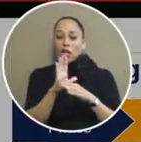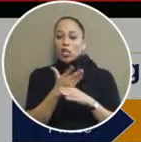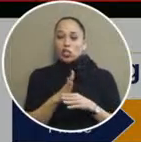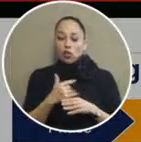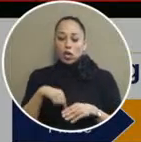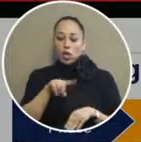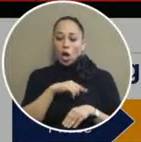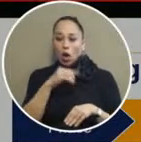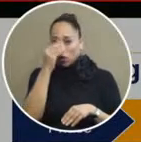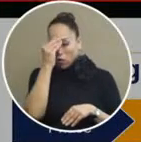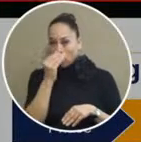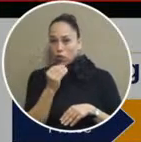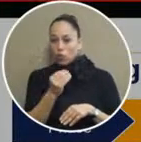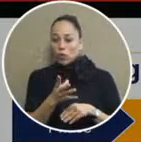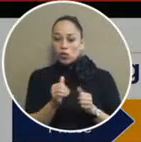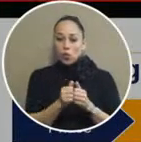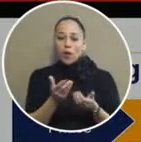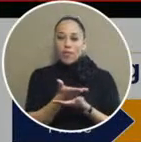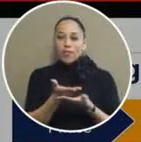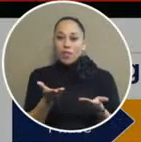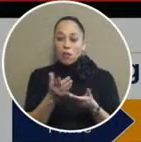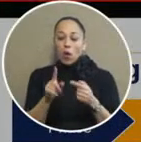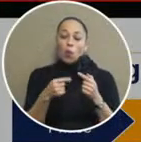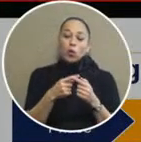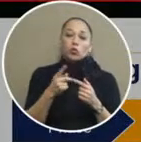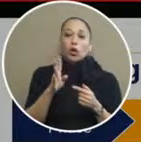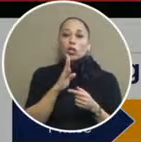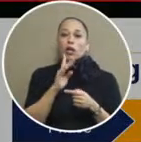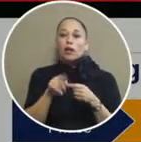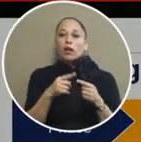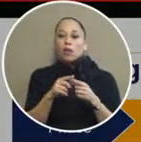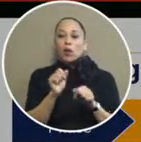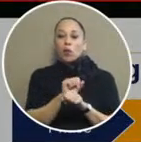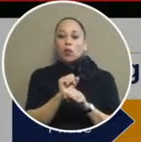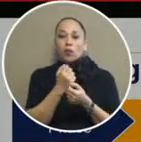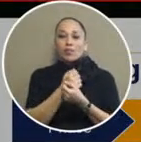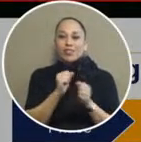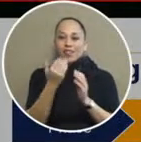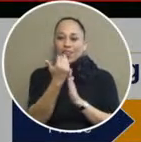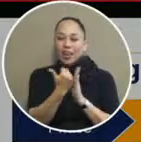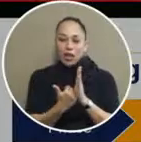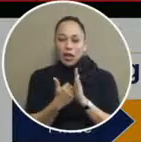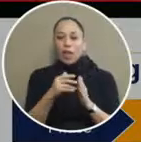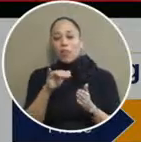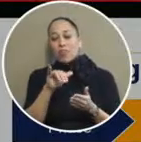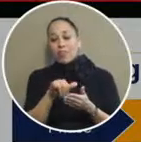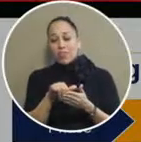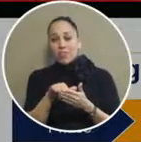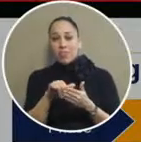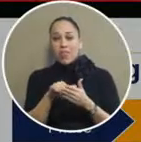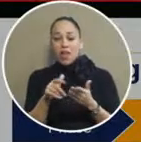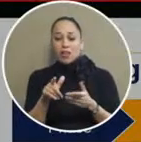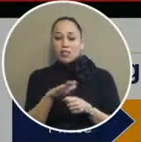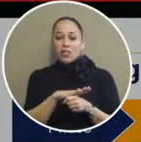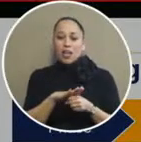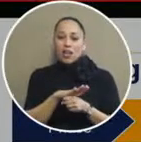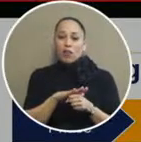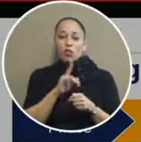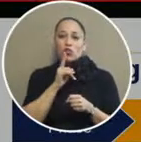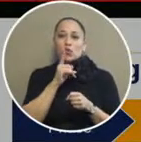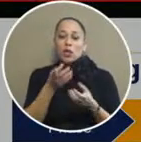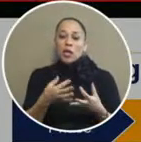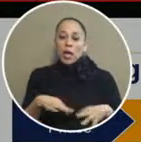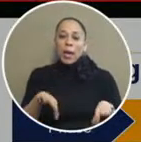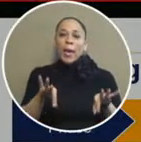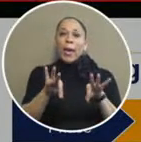our information with them. When you talk about WorkSafe guidelines, that's definitely an area that's very